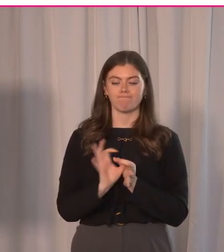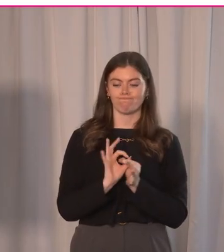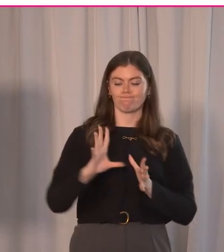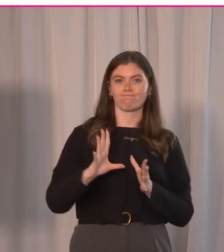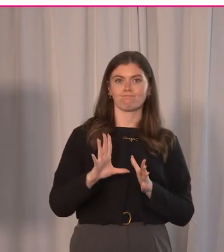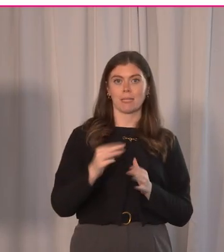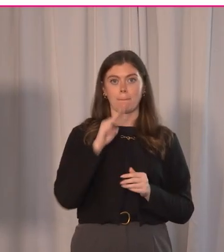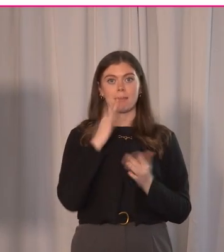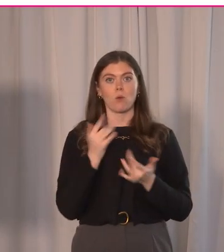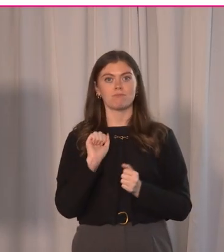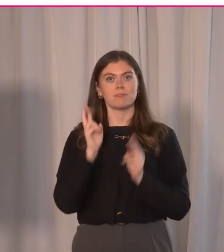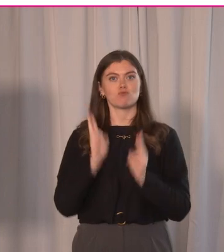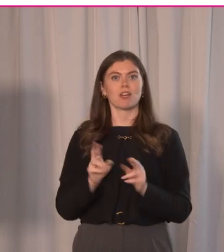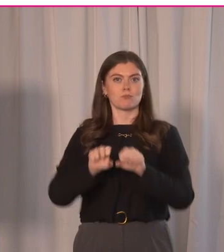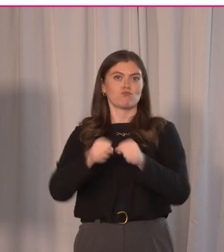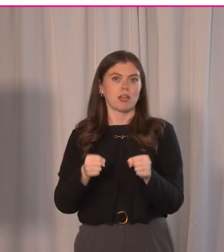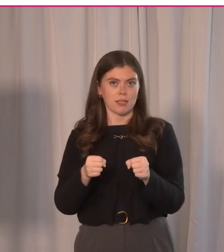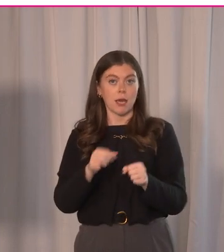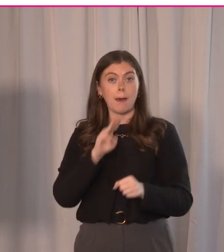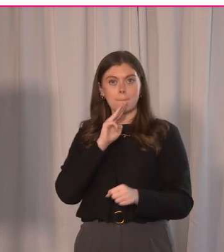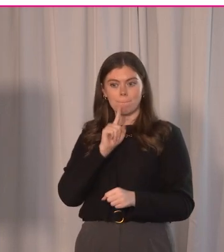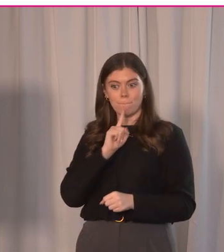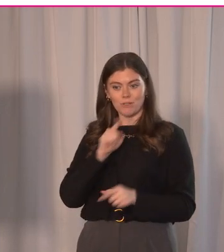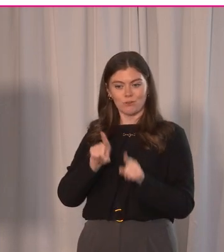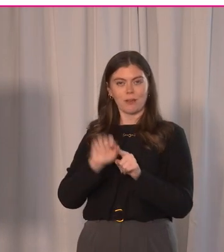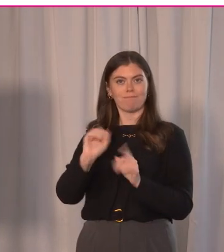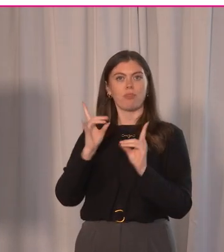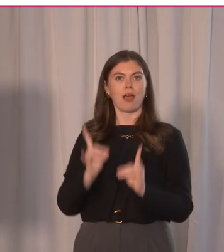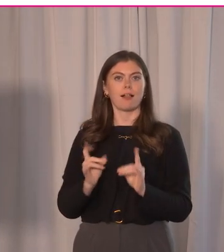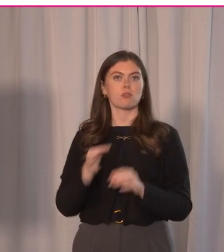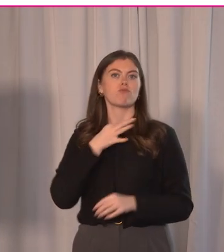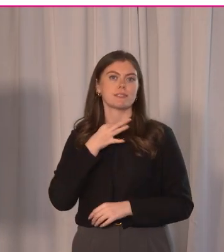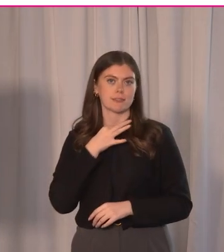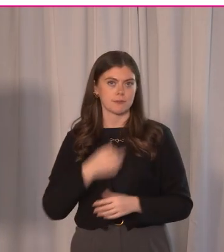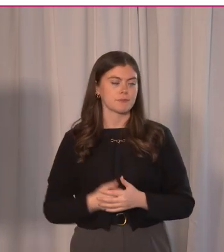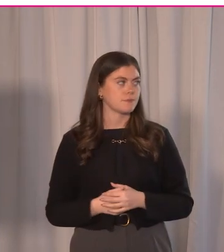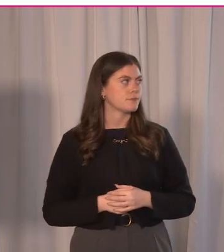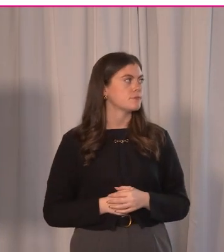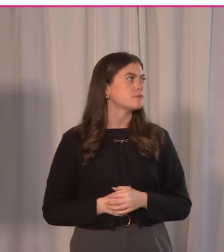their rights are breached, but their health is at risk.